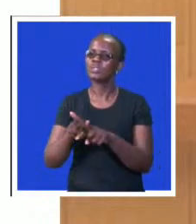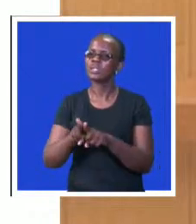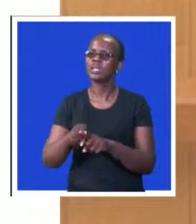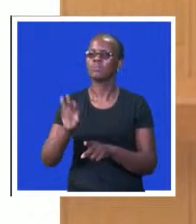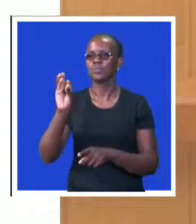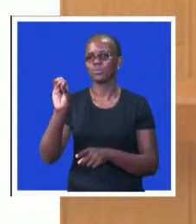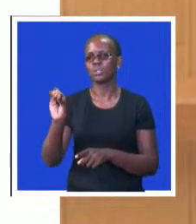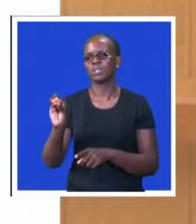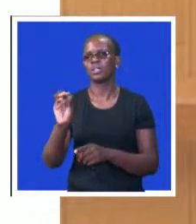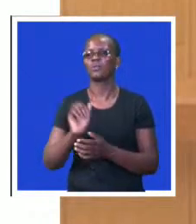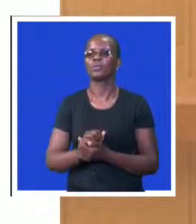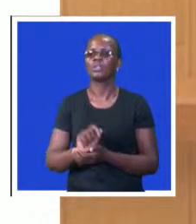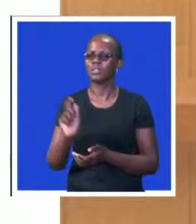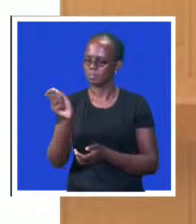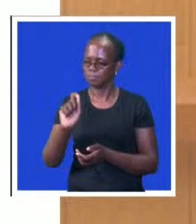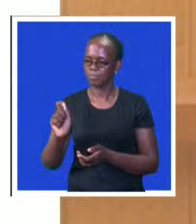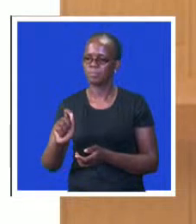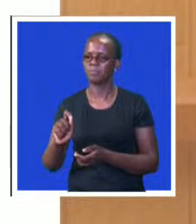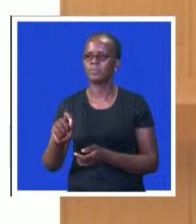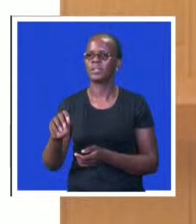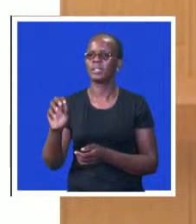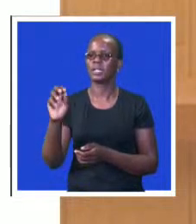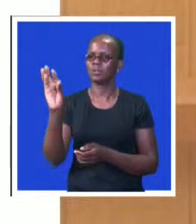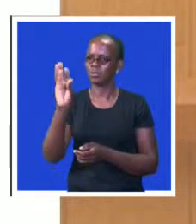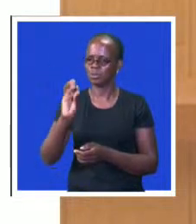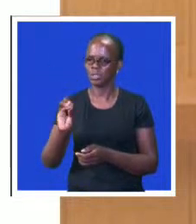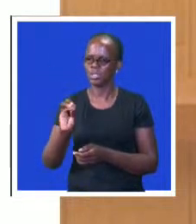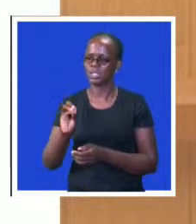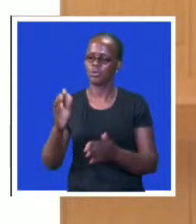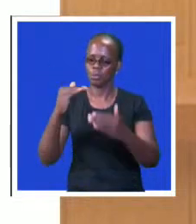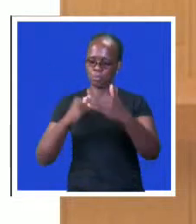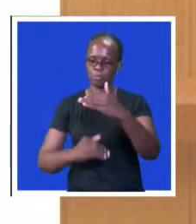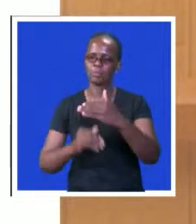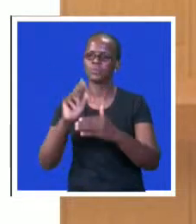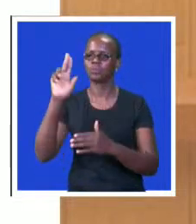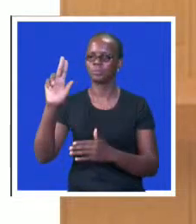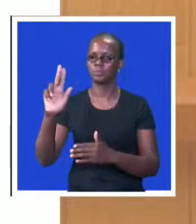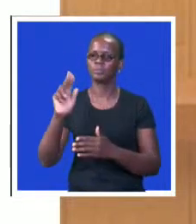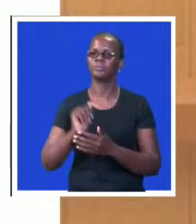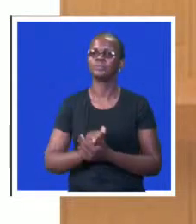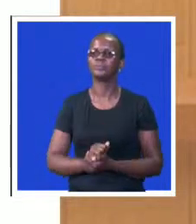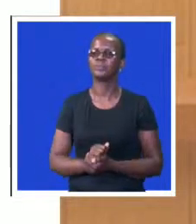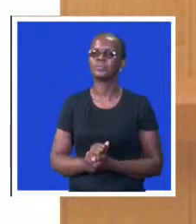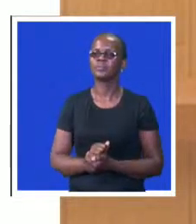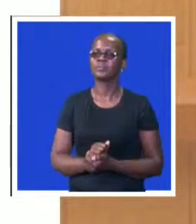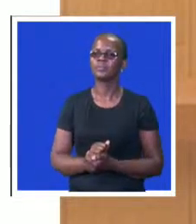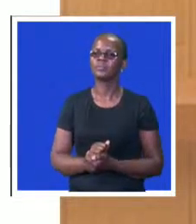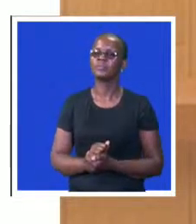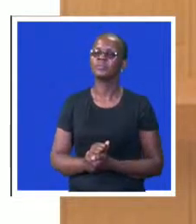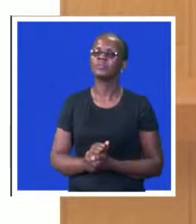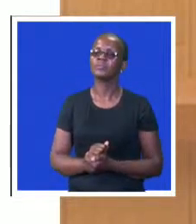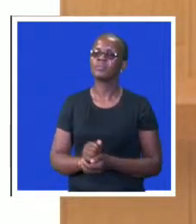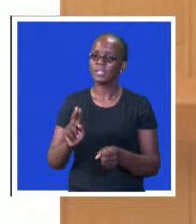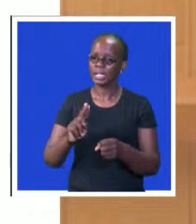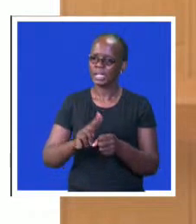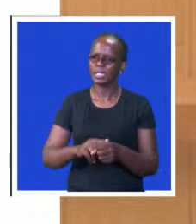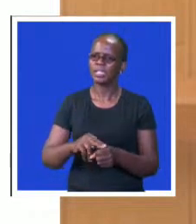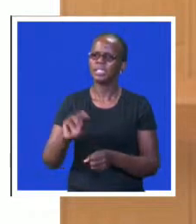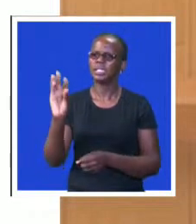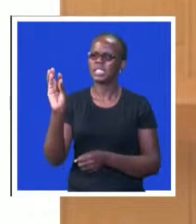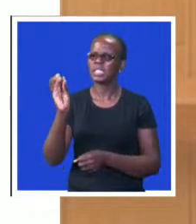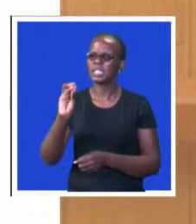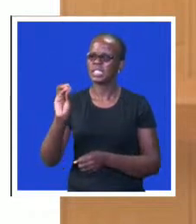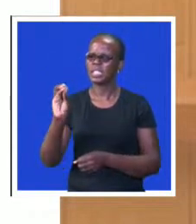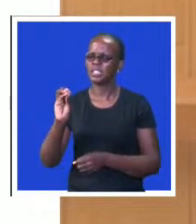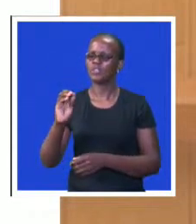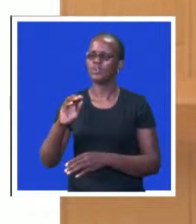the 0 just underneath the 8. We move to the next number. The next column is 0